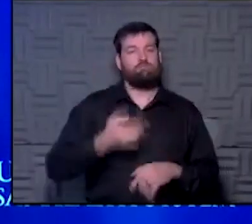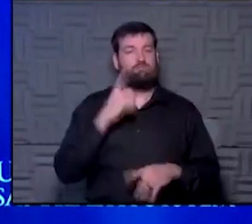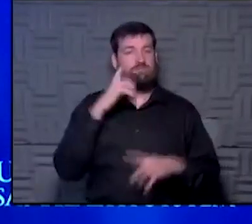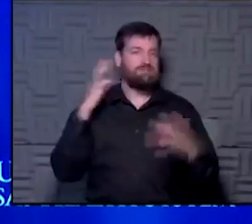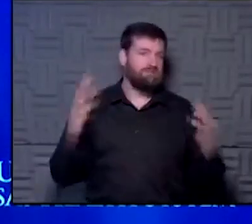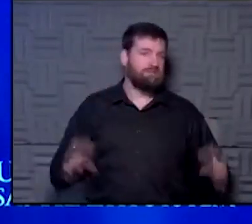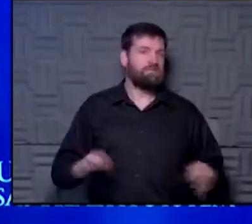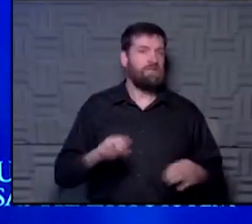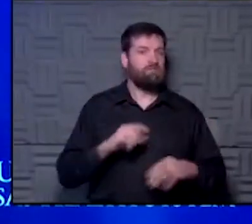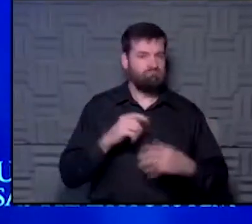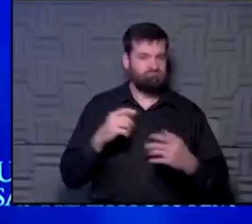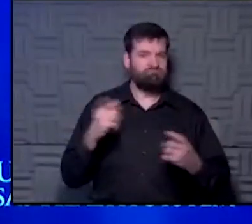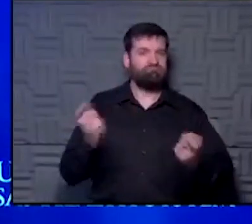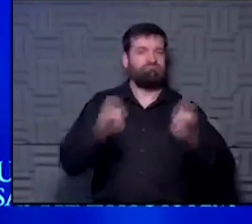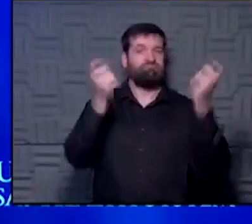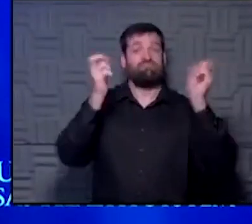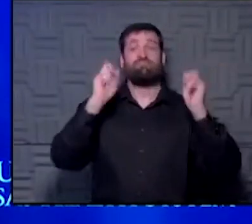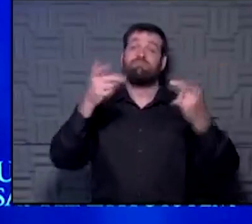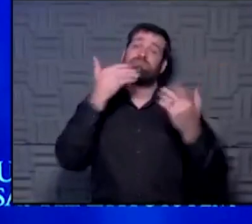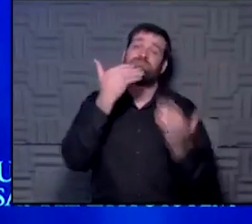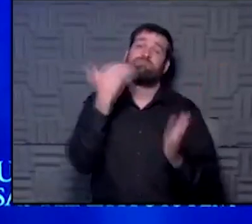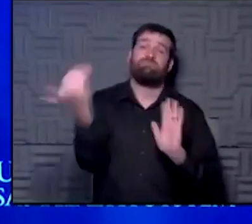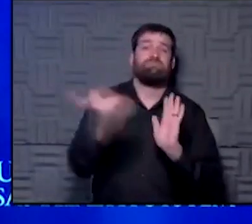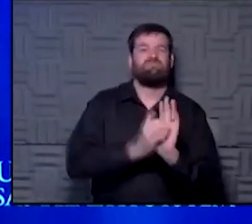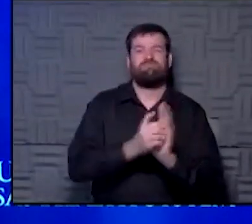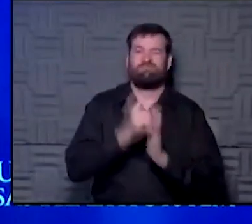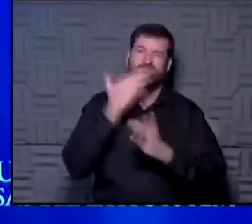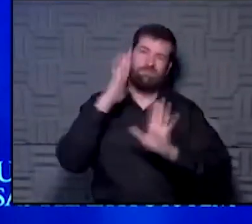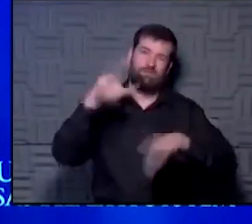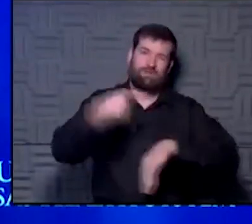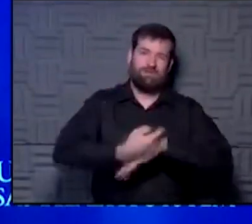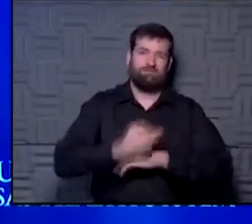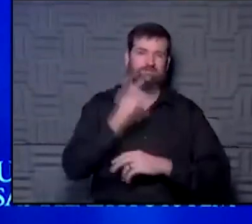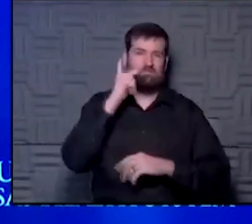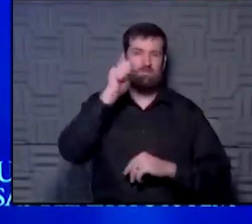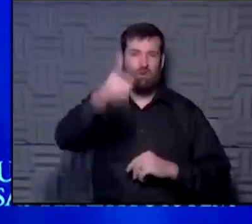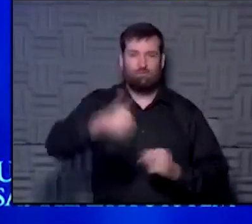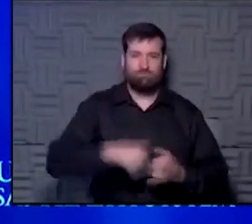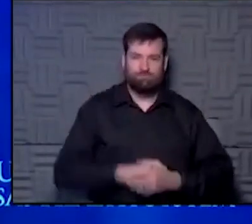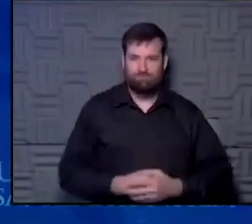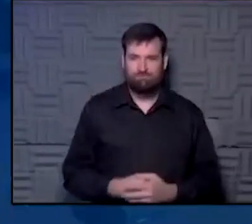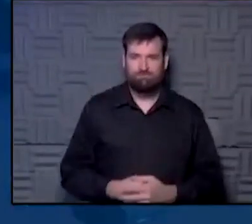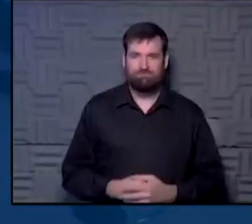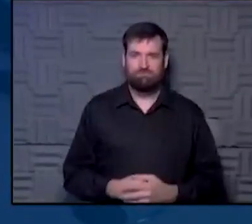you decide to celebrate the holiday. Thanks again. Make it a great day. We'll see you tomorrow.